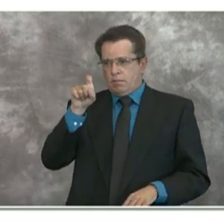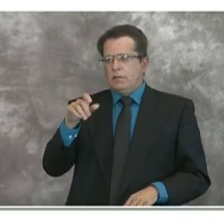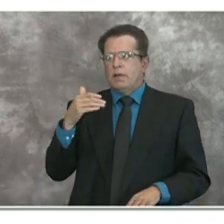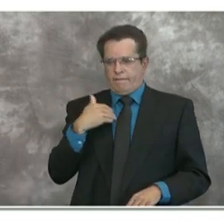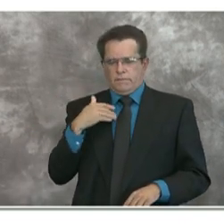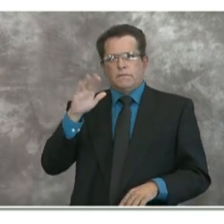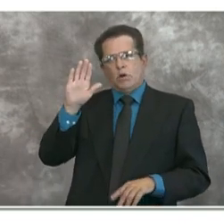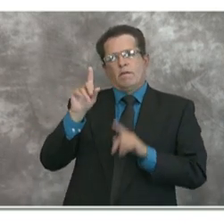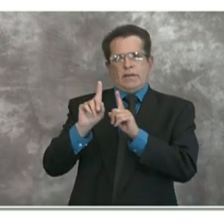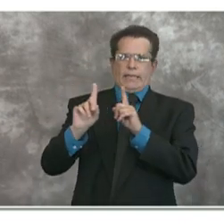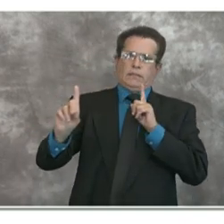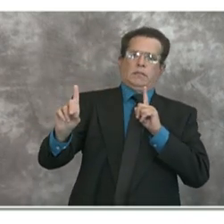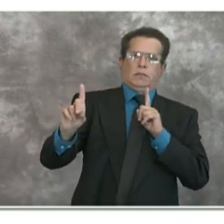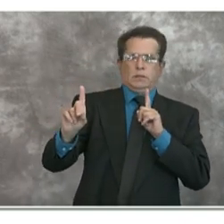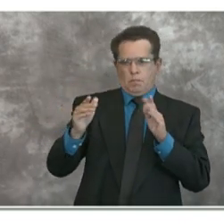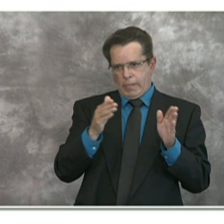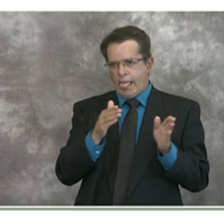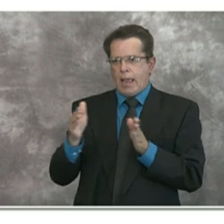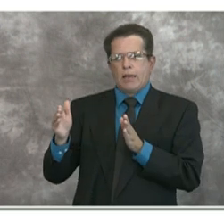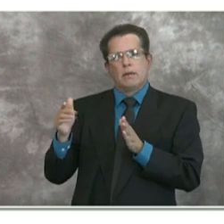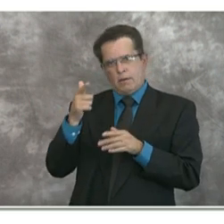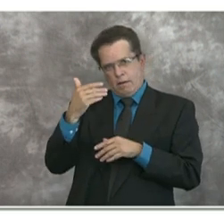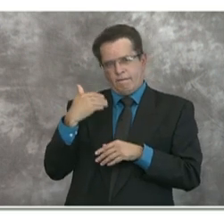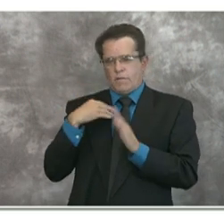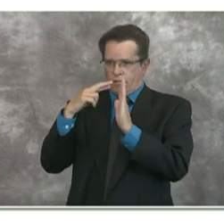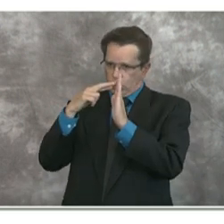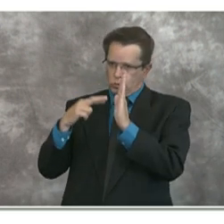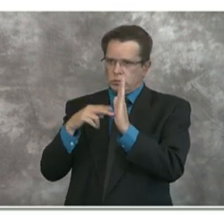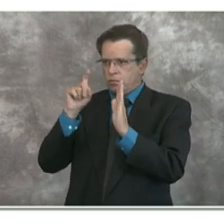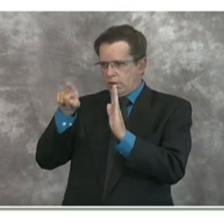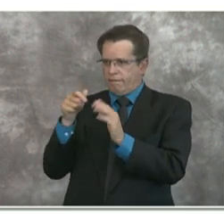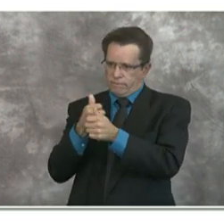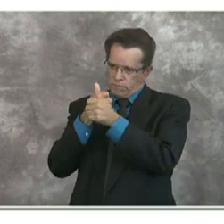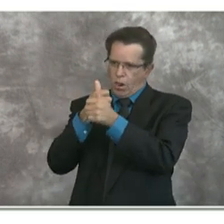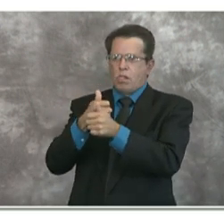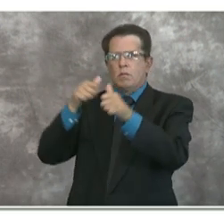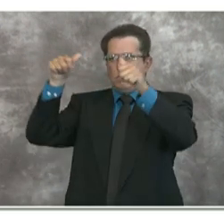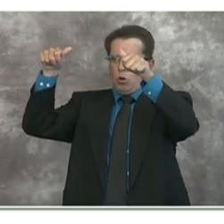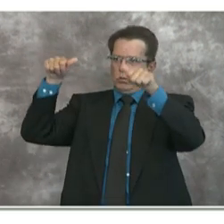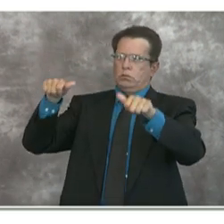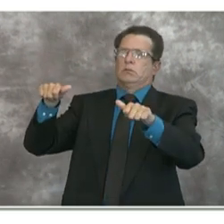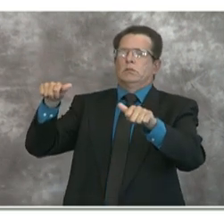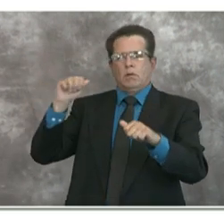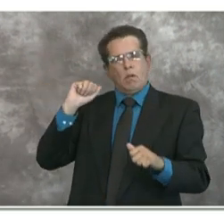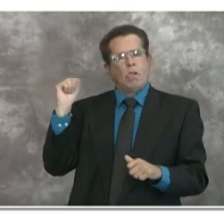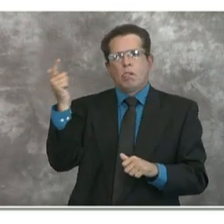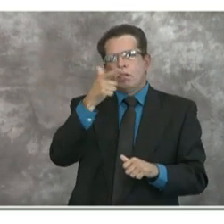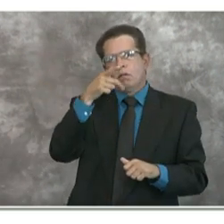plan that is enforceable, that is appropriately staffed, and ensures that our parks